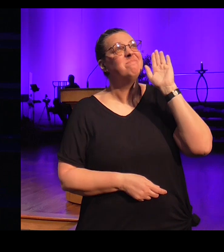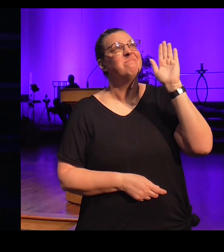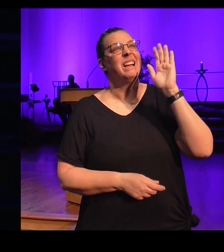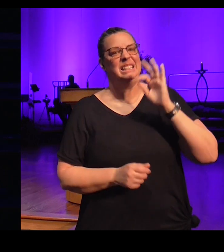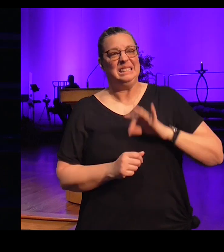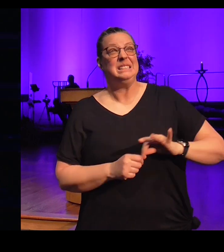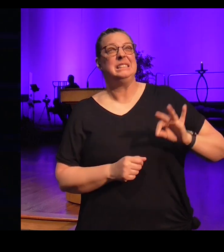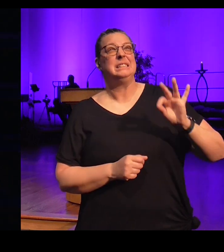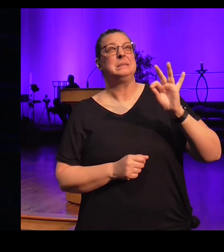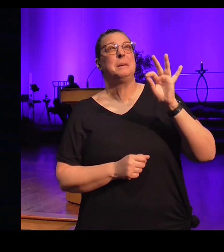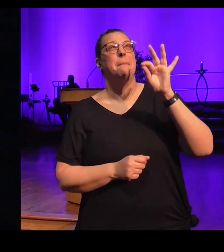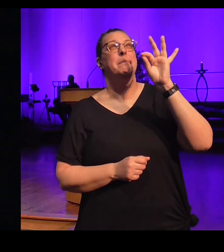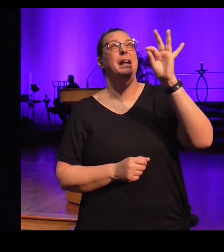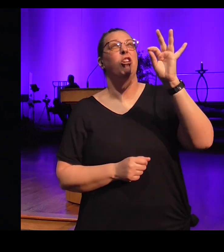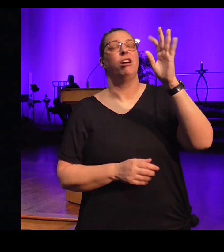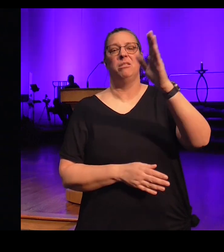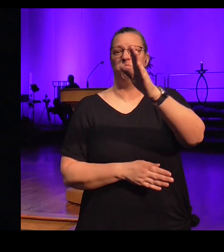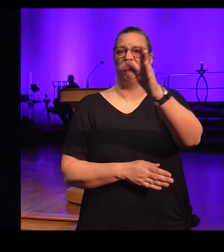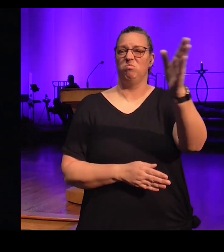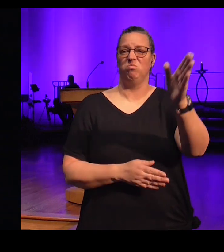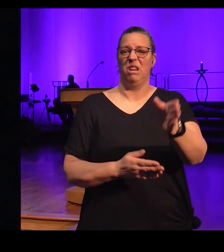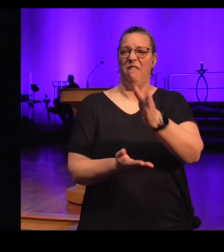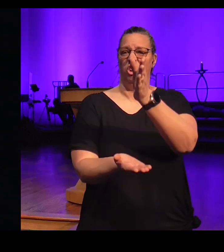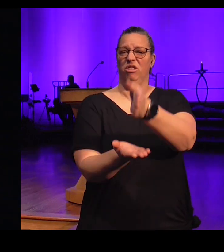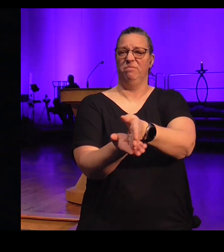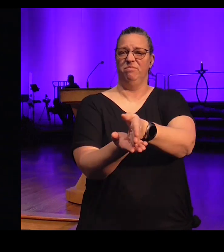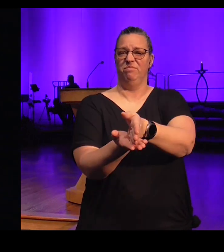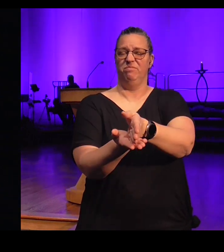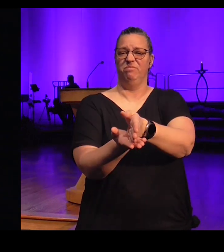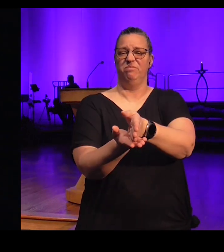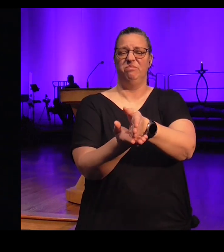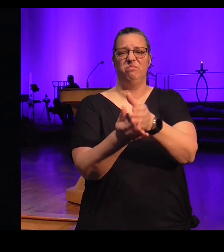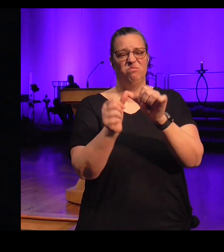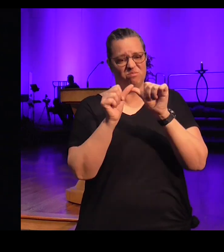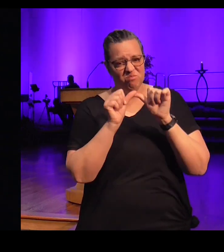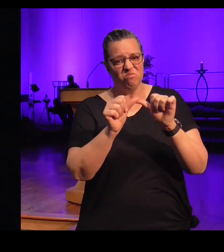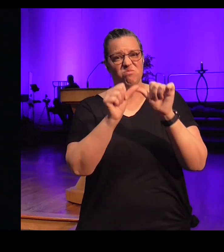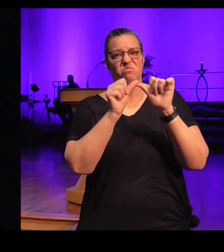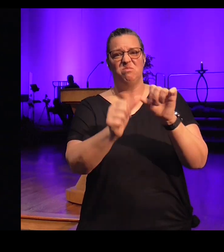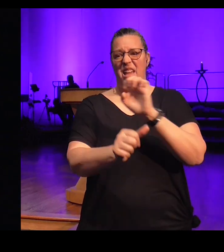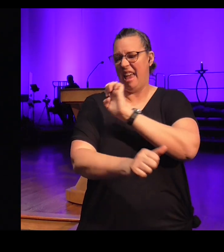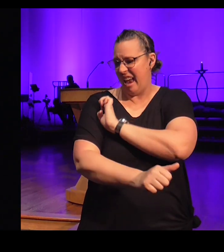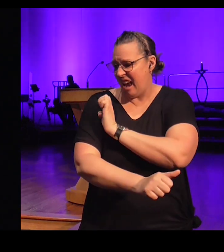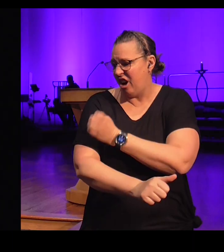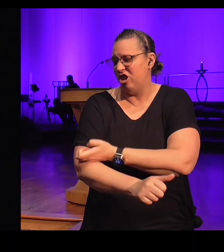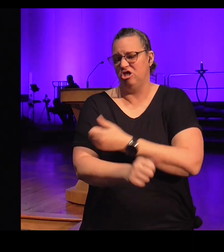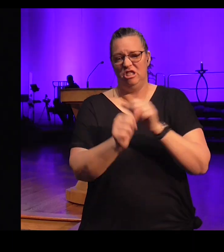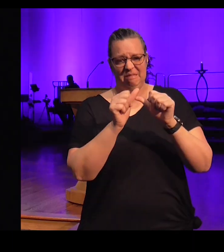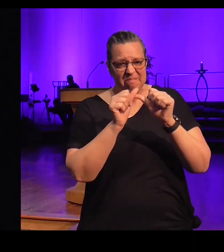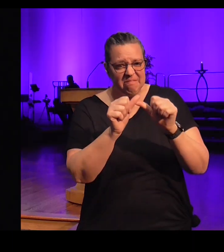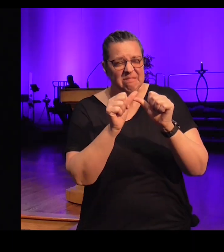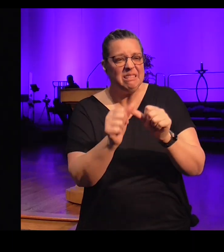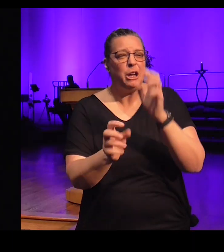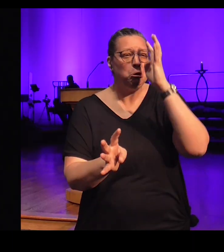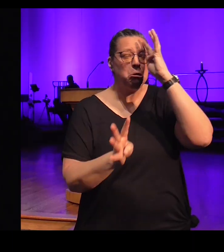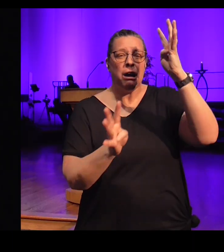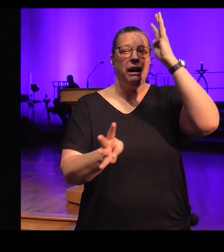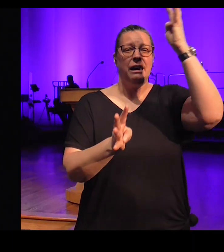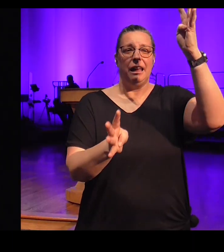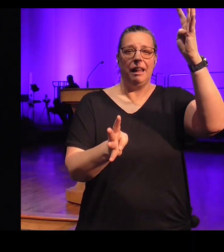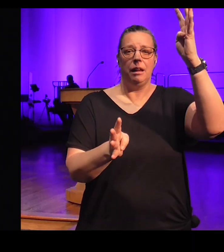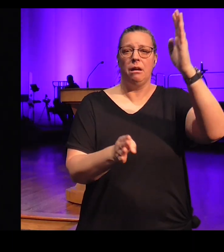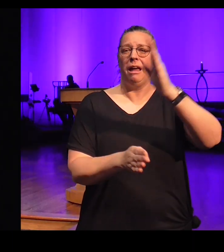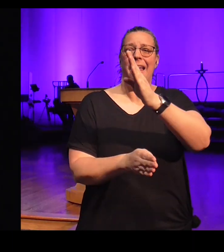is boundless, with boundless energy, boundless creativity, never